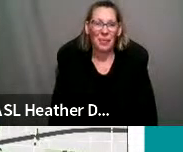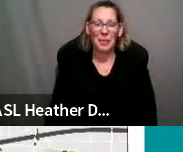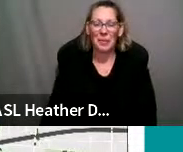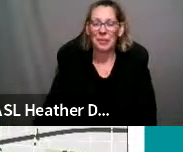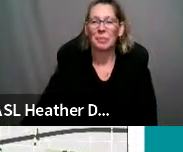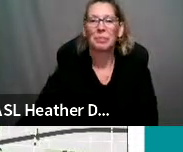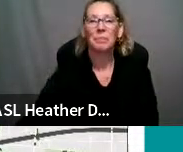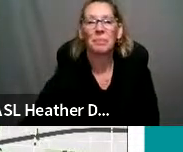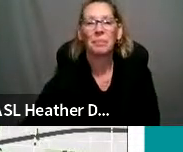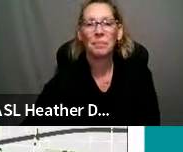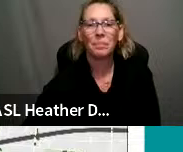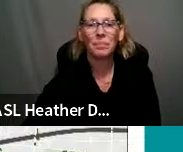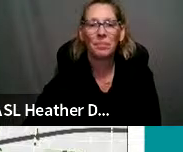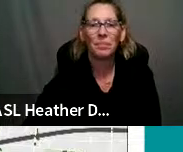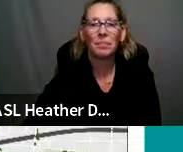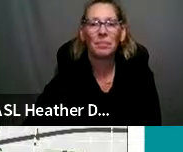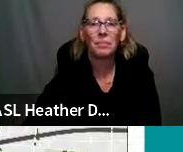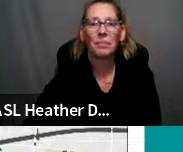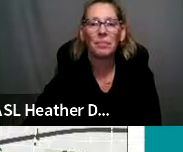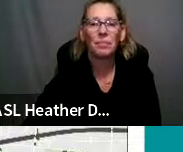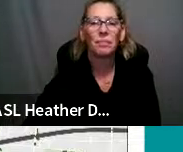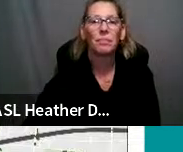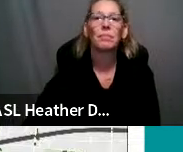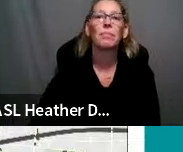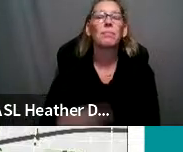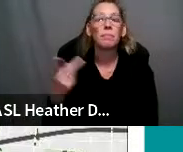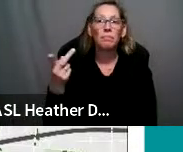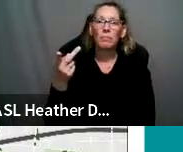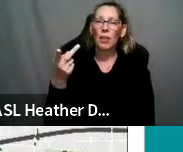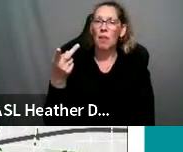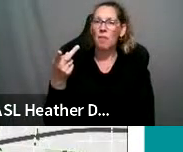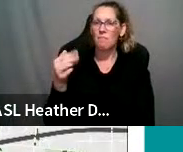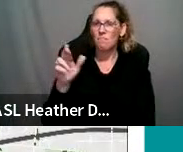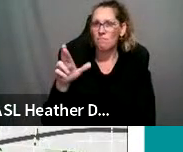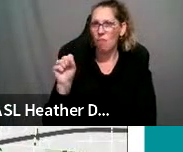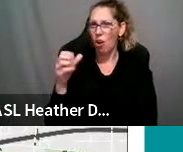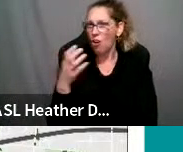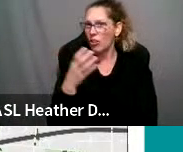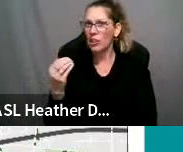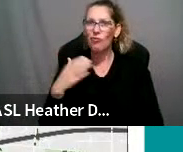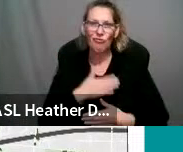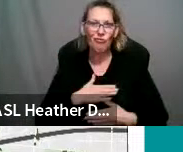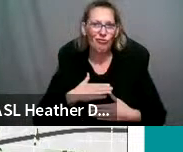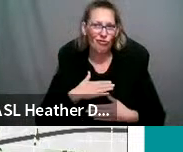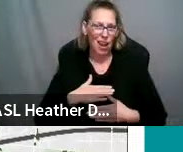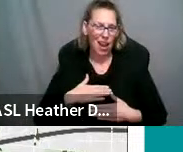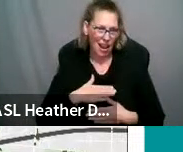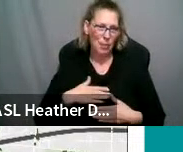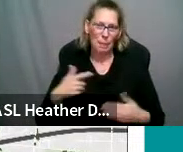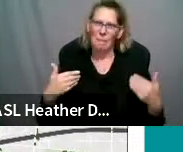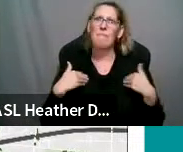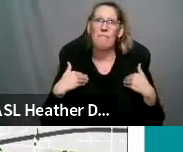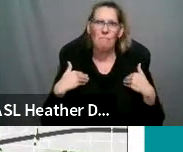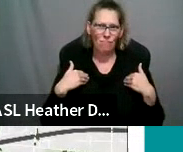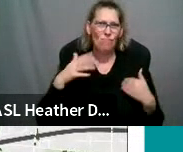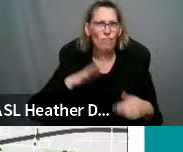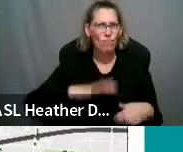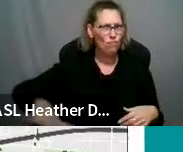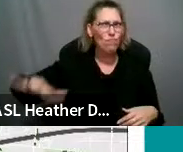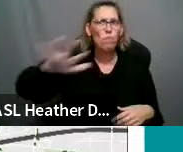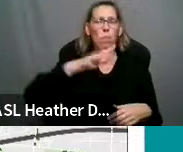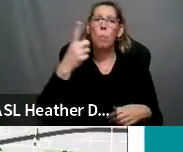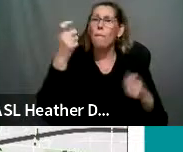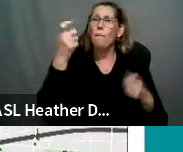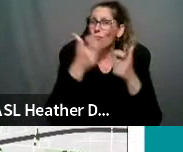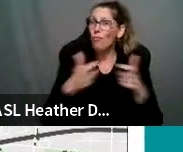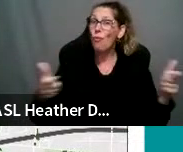Parks and recreation, we definitely have a fair amount of parks within the project vicinity. One of the largest